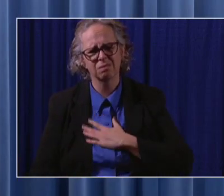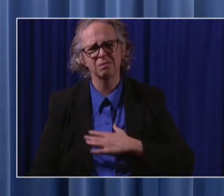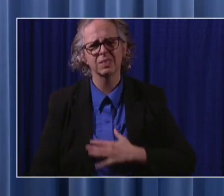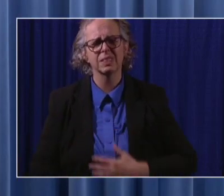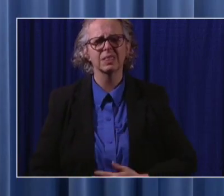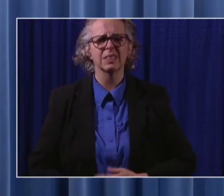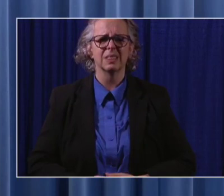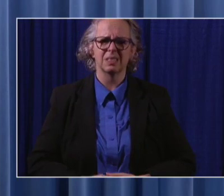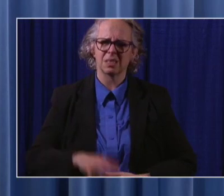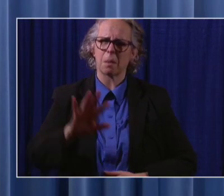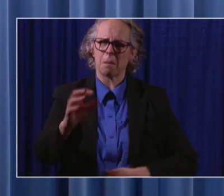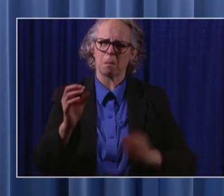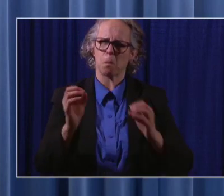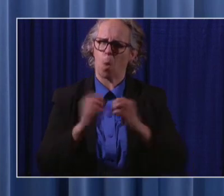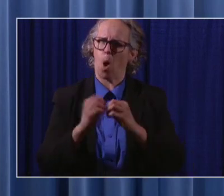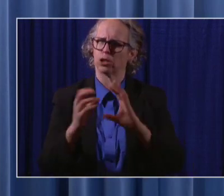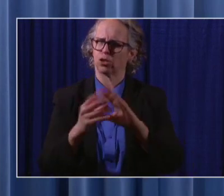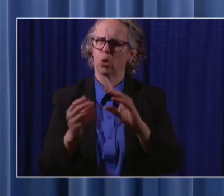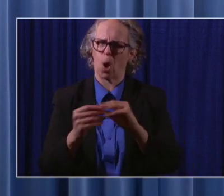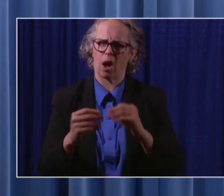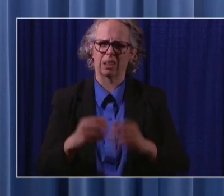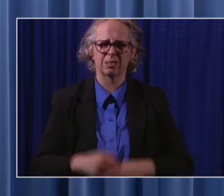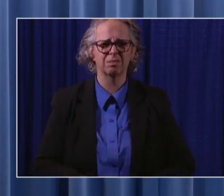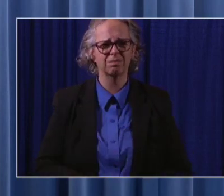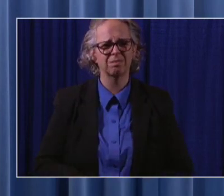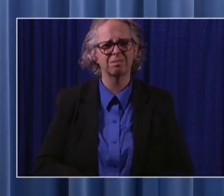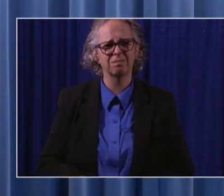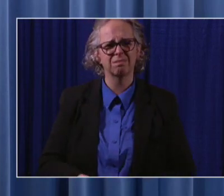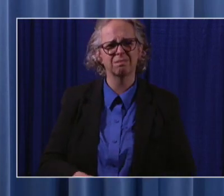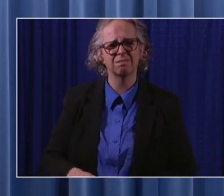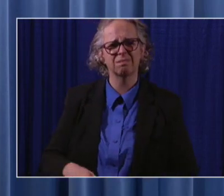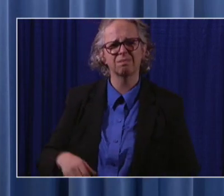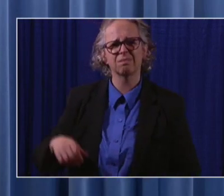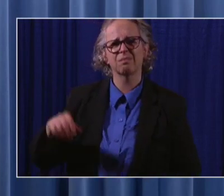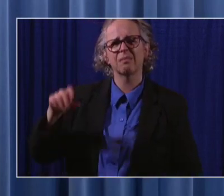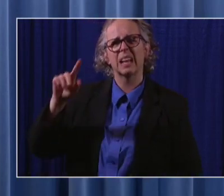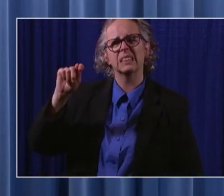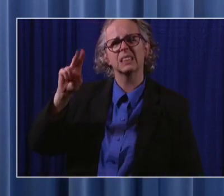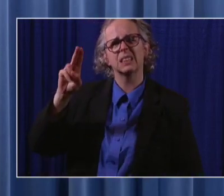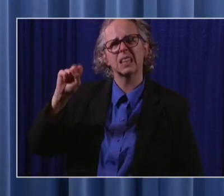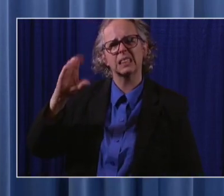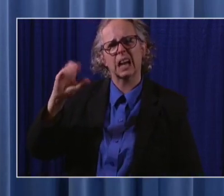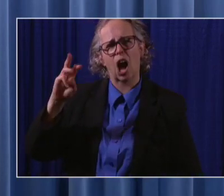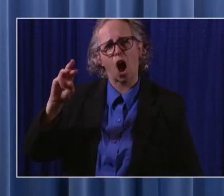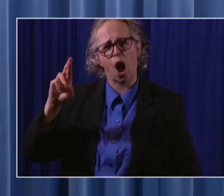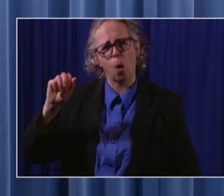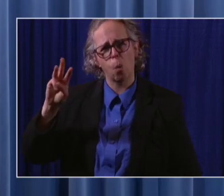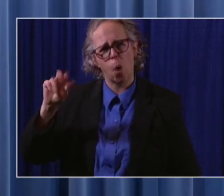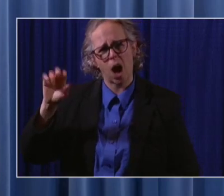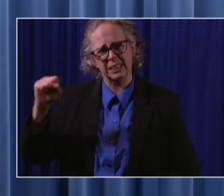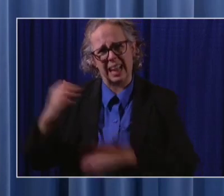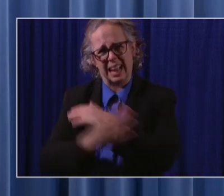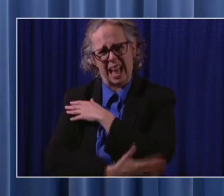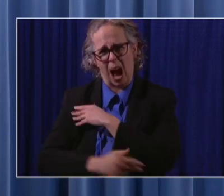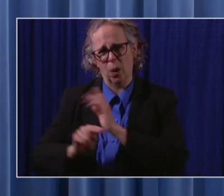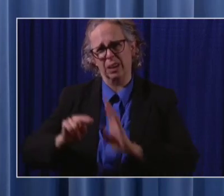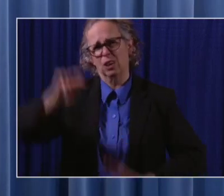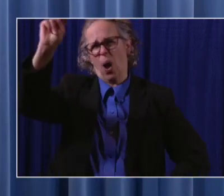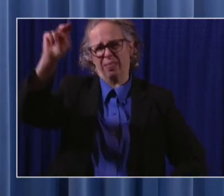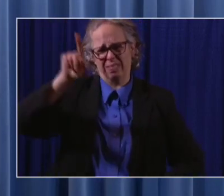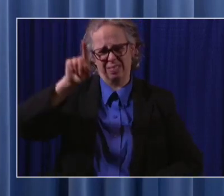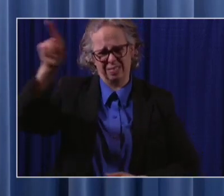stories. Tuscarawas County, a healthcare worker who works in Columbus, went on a day-long canoe trip, something I love to